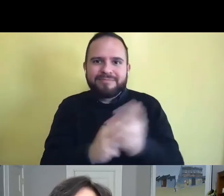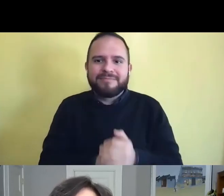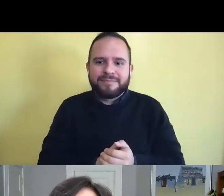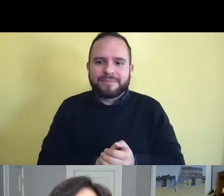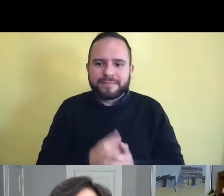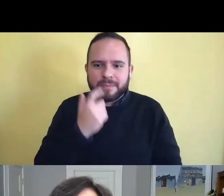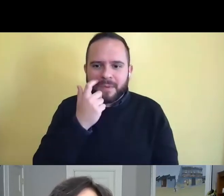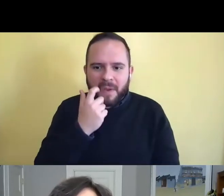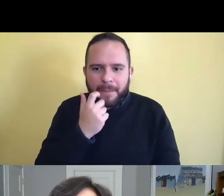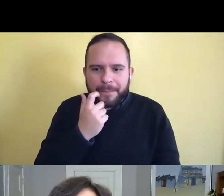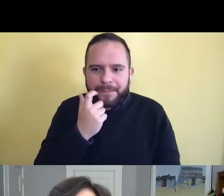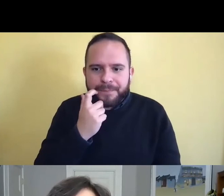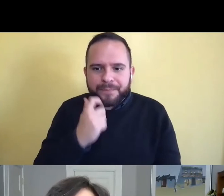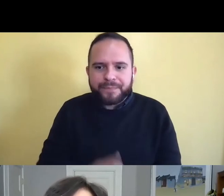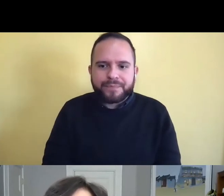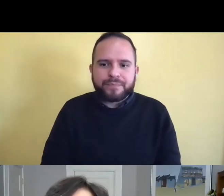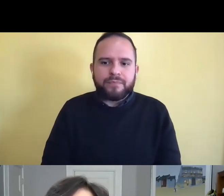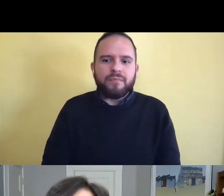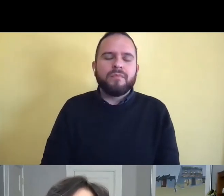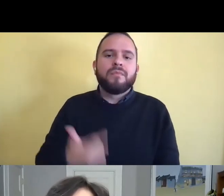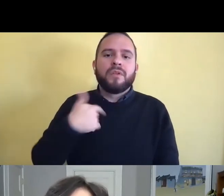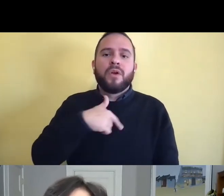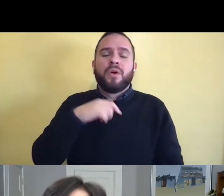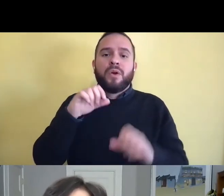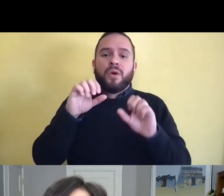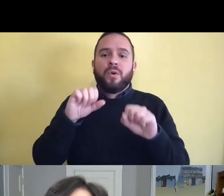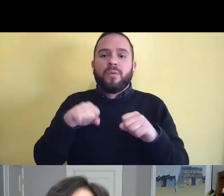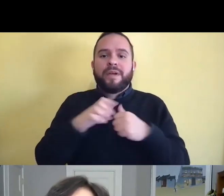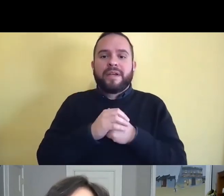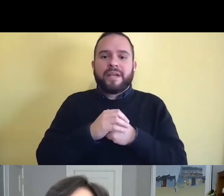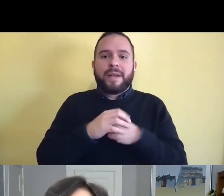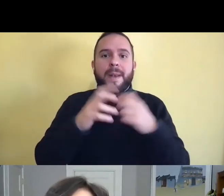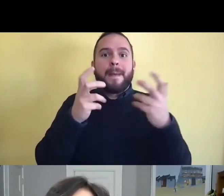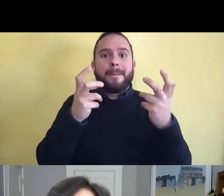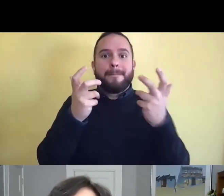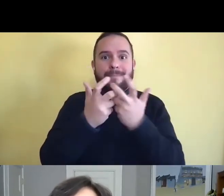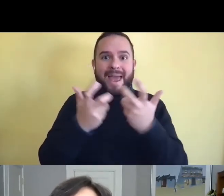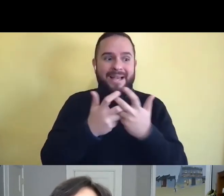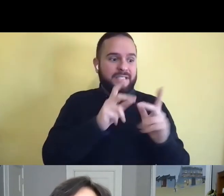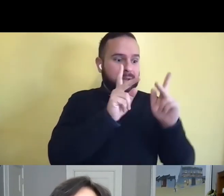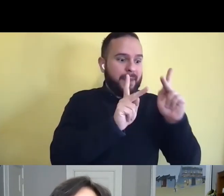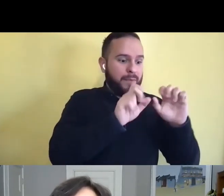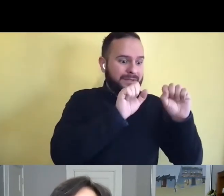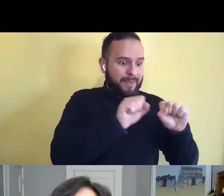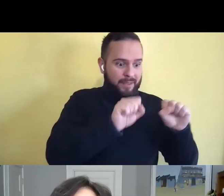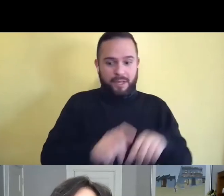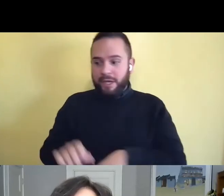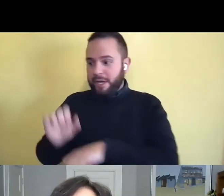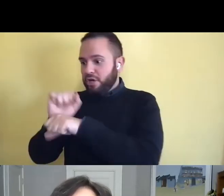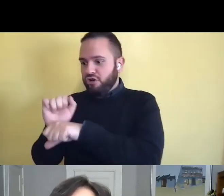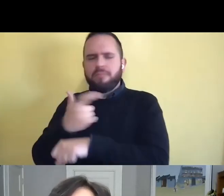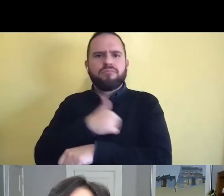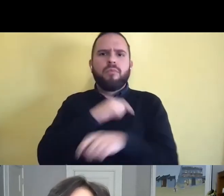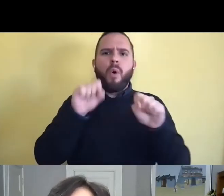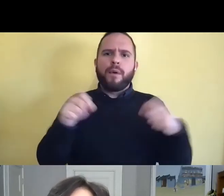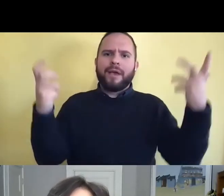to match the person's ability with the jobs and vice versa. And we're already seeing some inkling